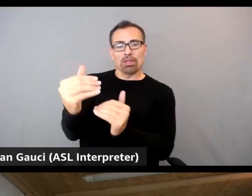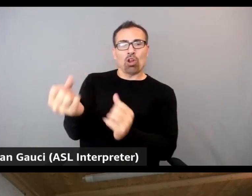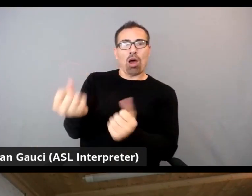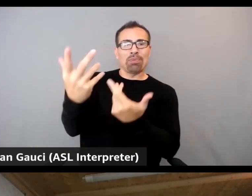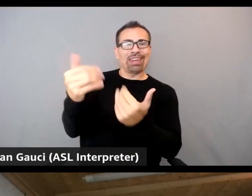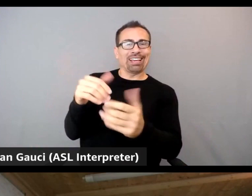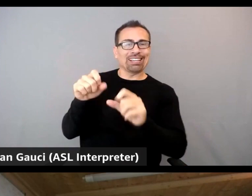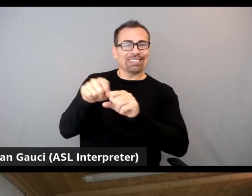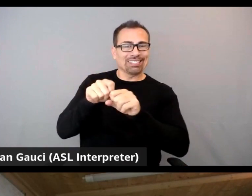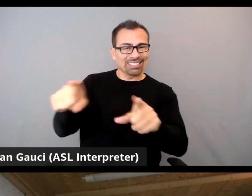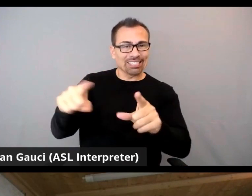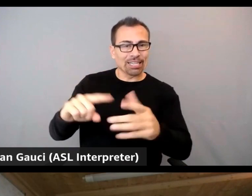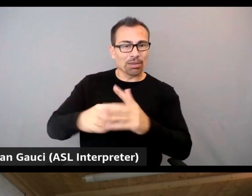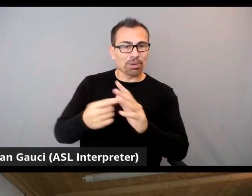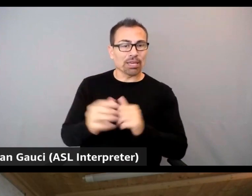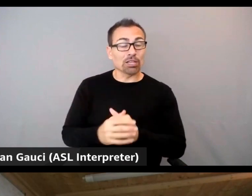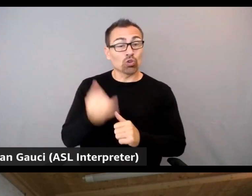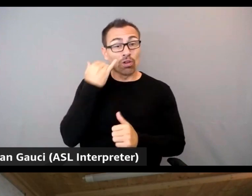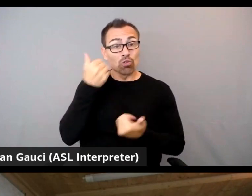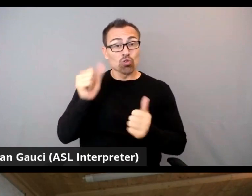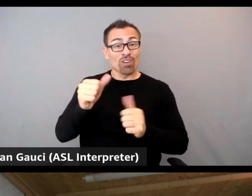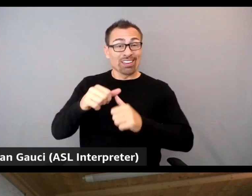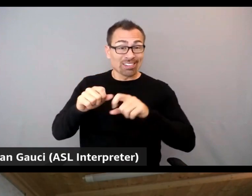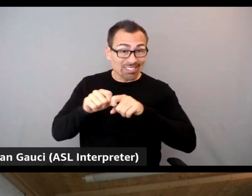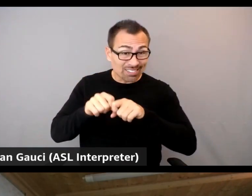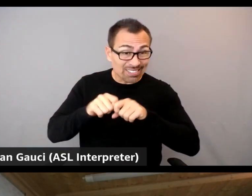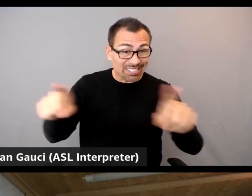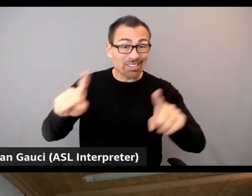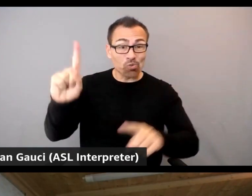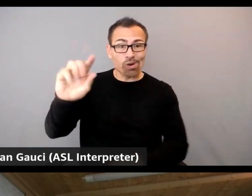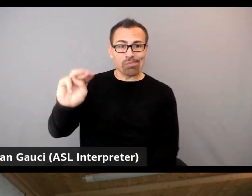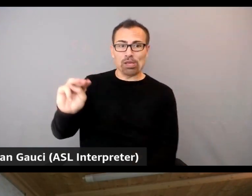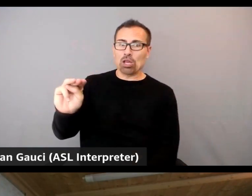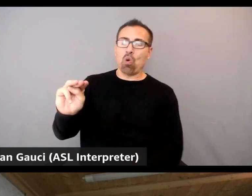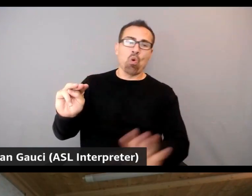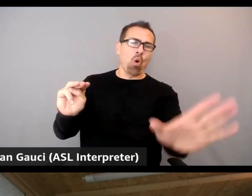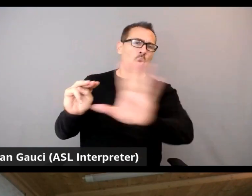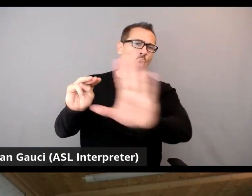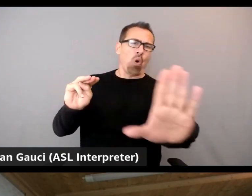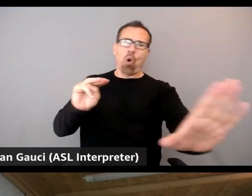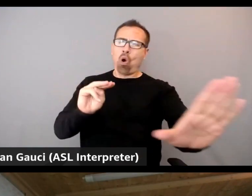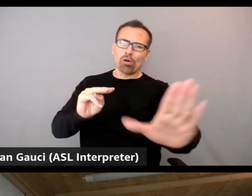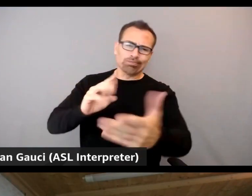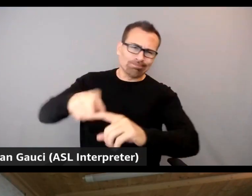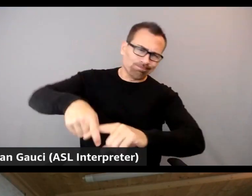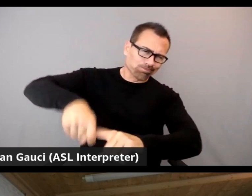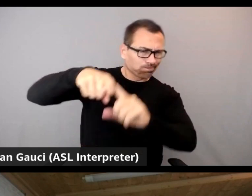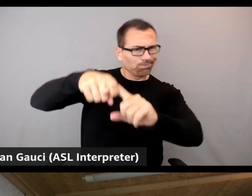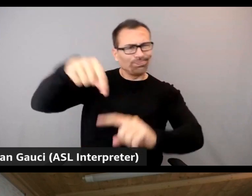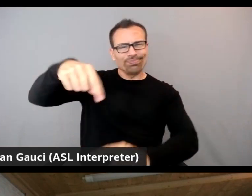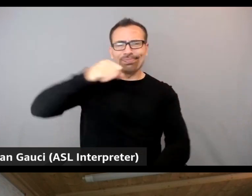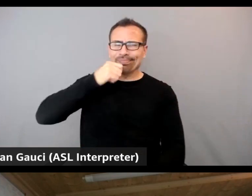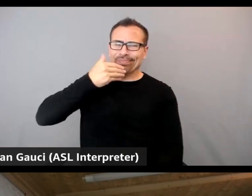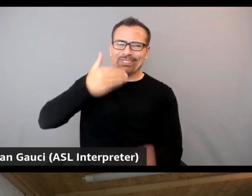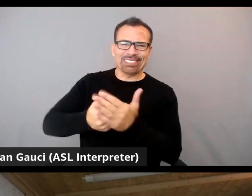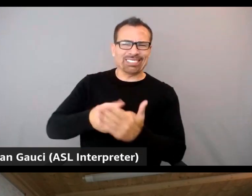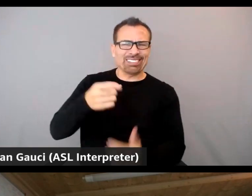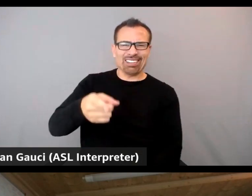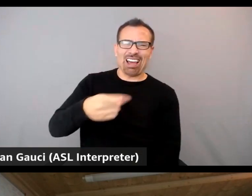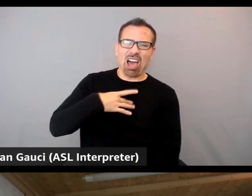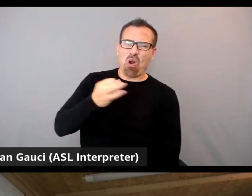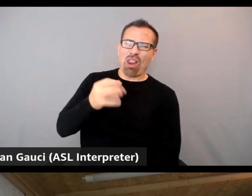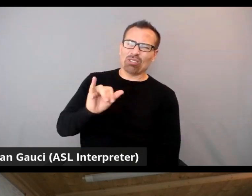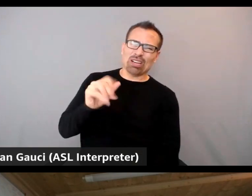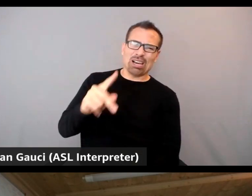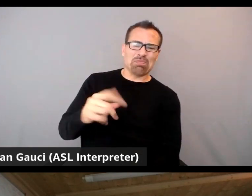send a million. What happens is that they go, whoa, looks like a spammer. This is not good. You're trying to overload me. I don't like those IPs. So